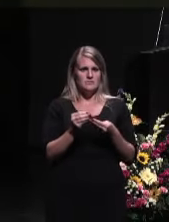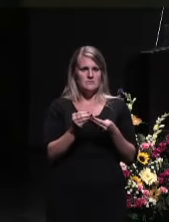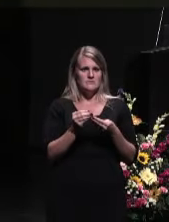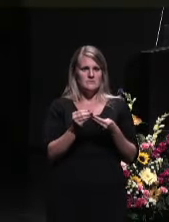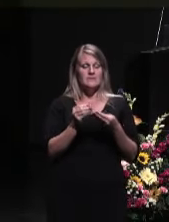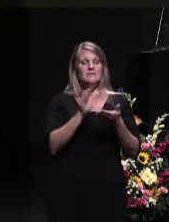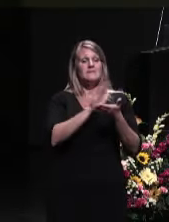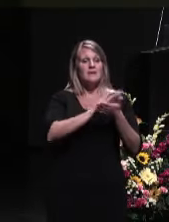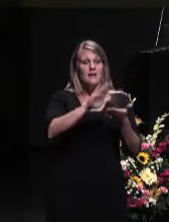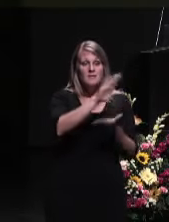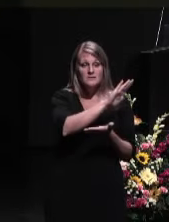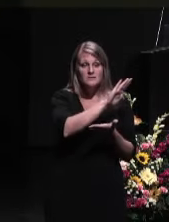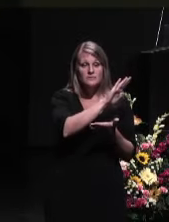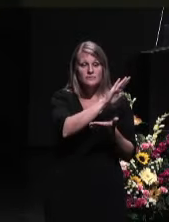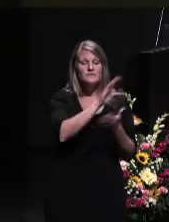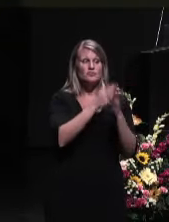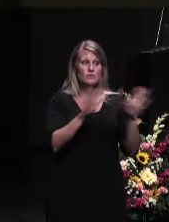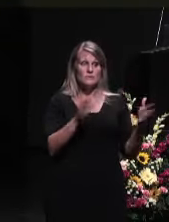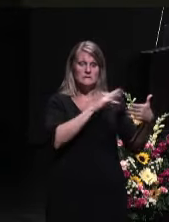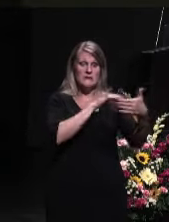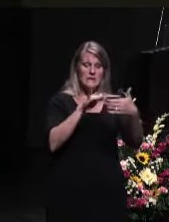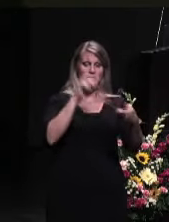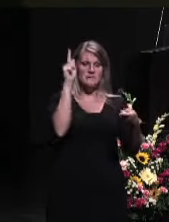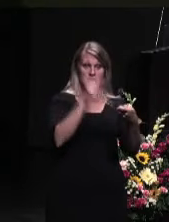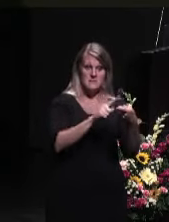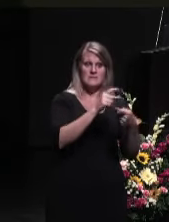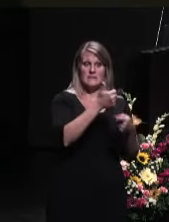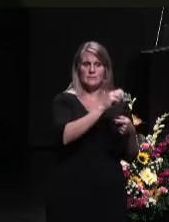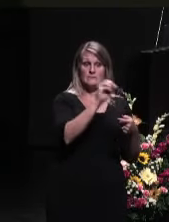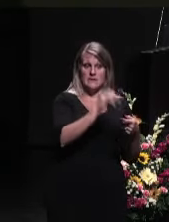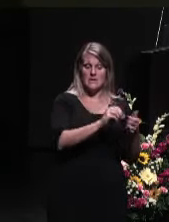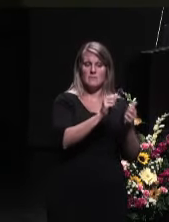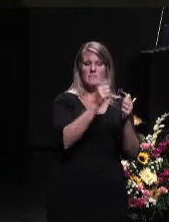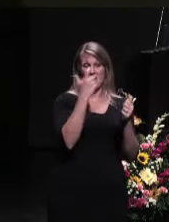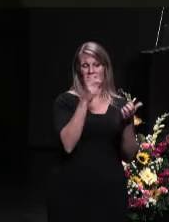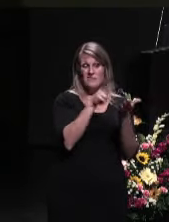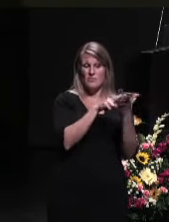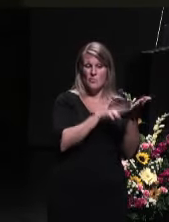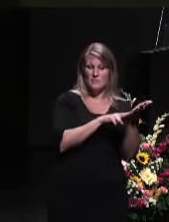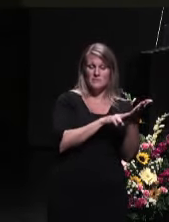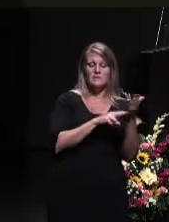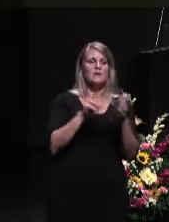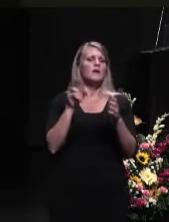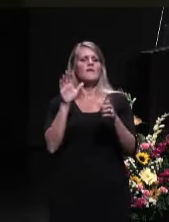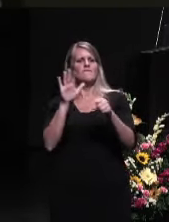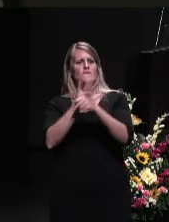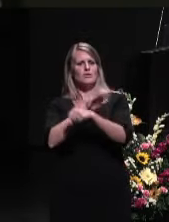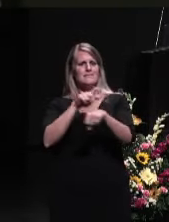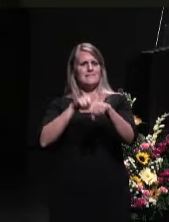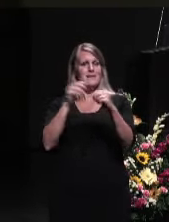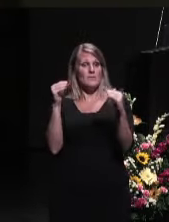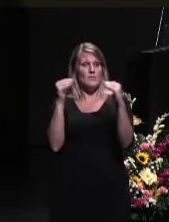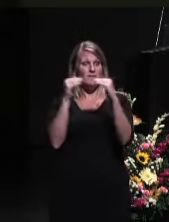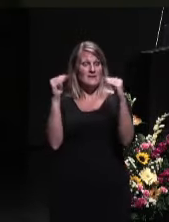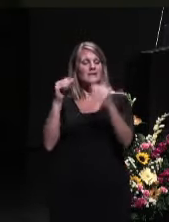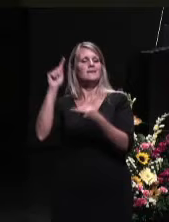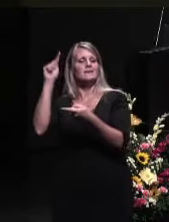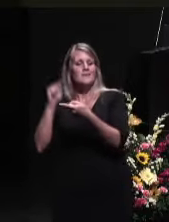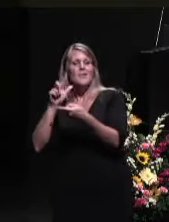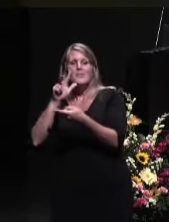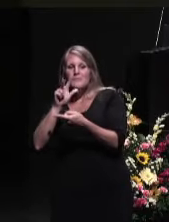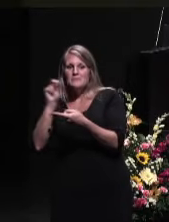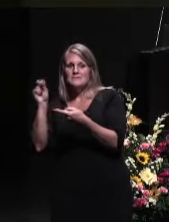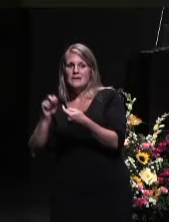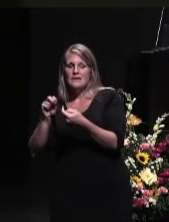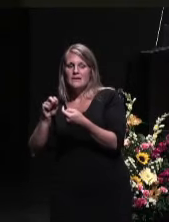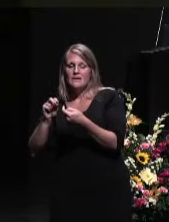Studies, while it's down 10% in terms of enrollment, their FTE, or full-time equivalent, is down only 3%. So